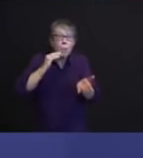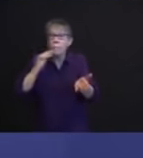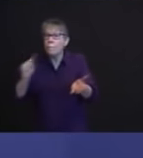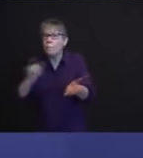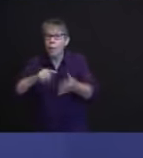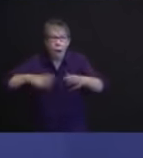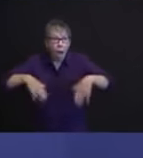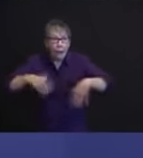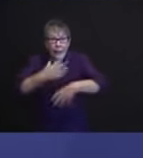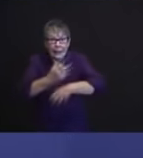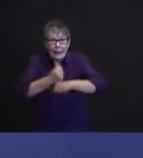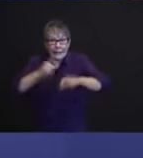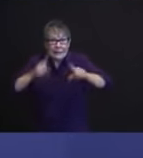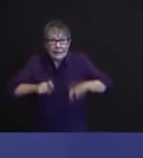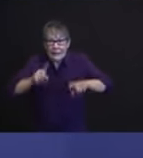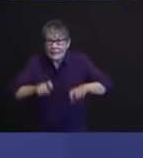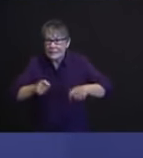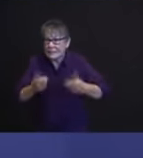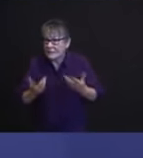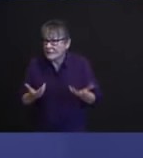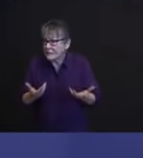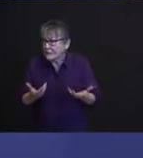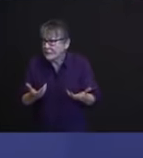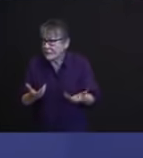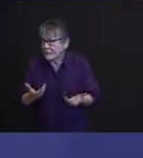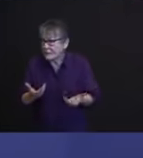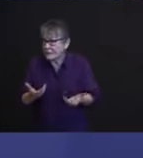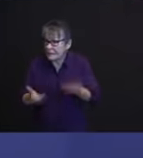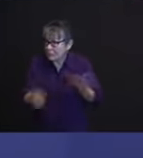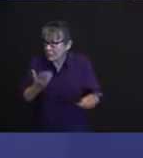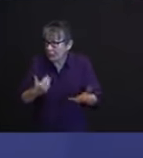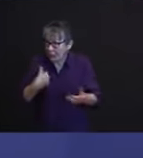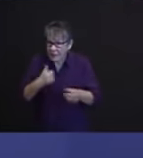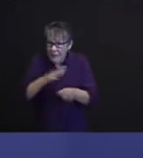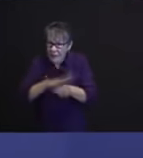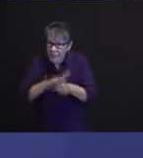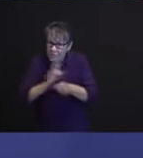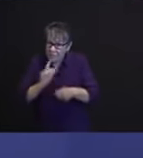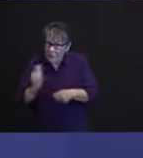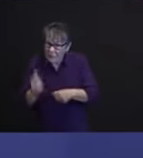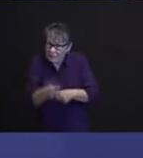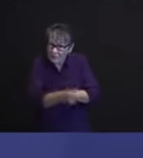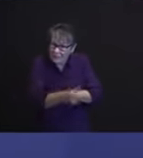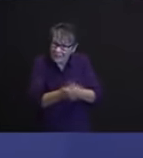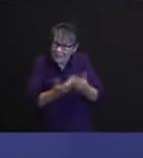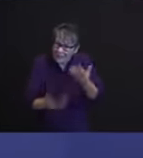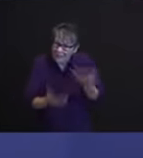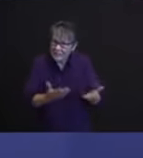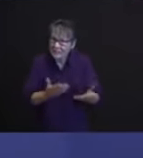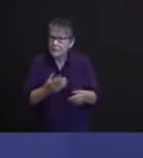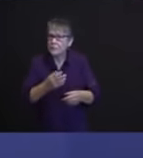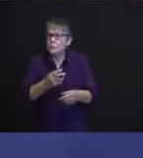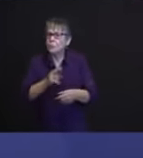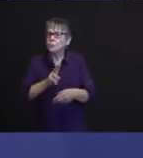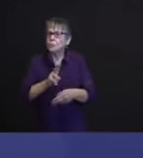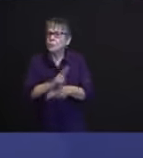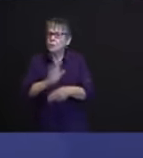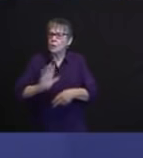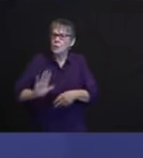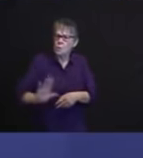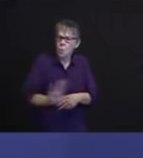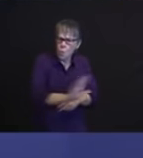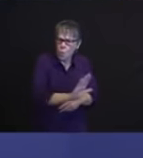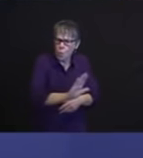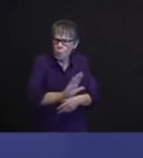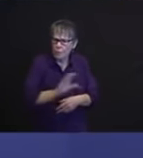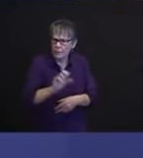ample supplies of their own point-of-care tests are encouraged to use them to test staff every other day until they receive Binax Now allocations